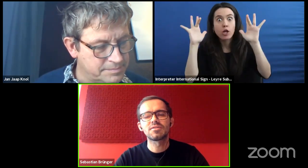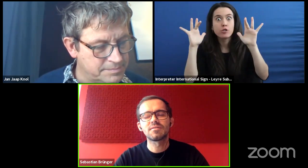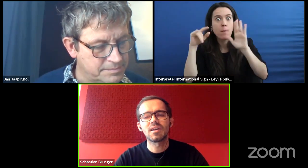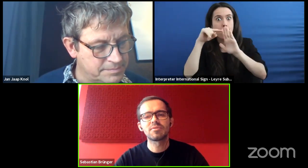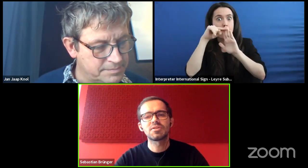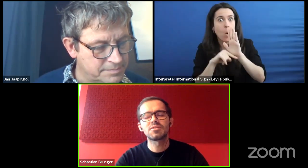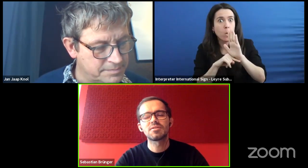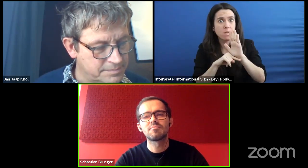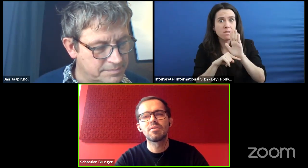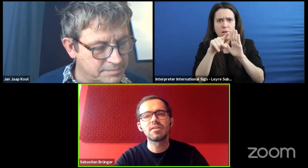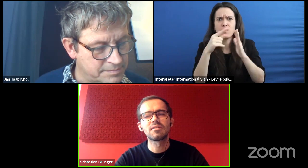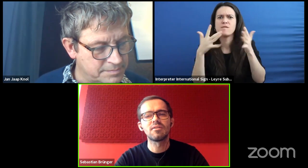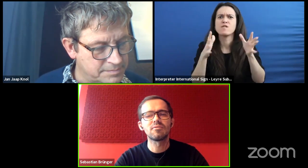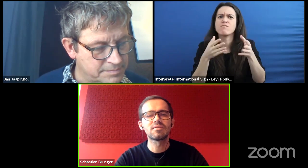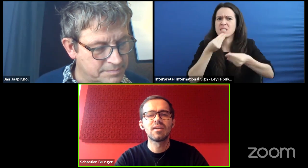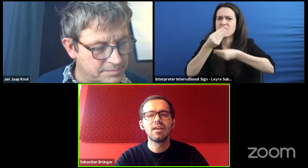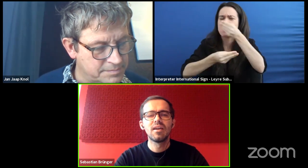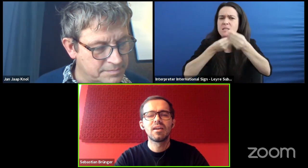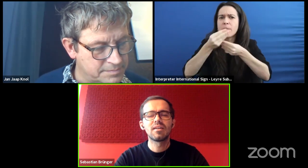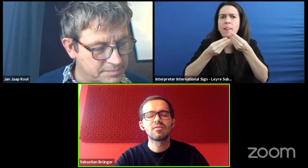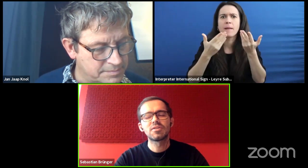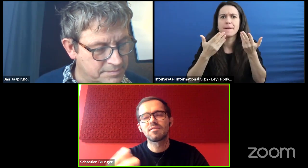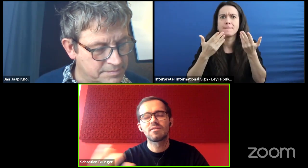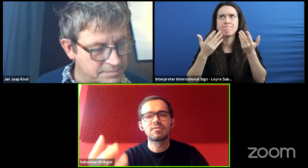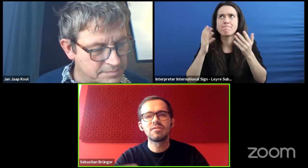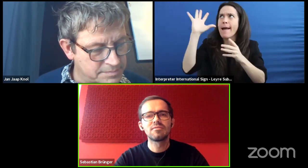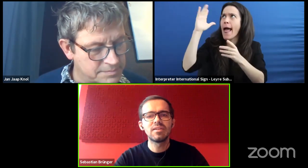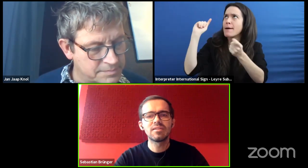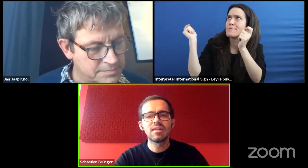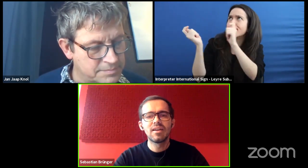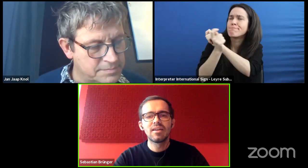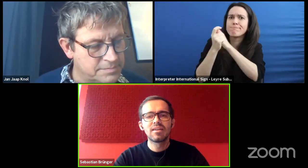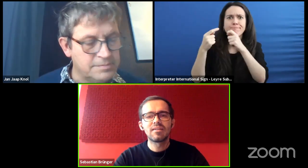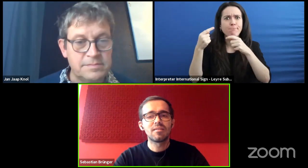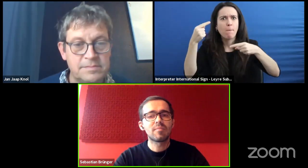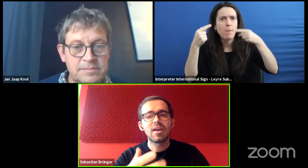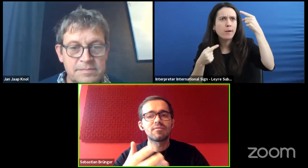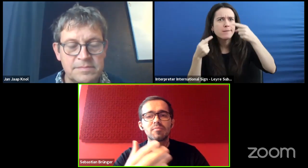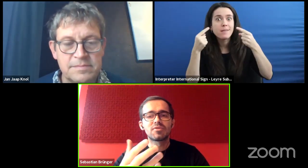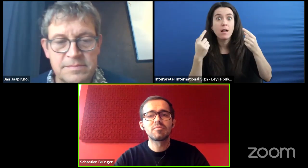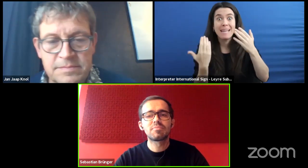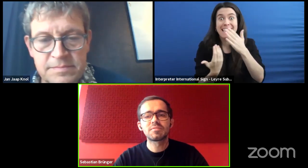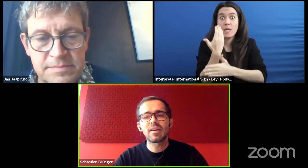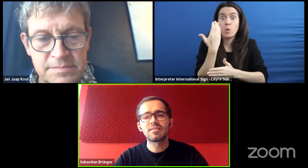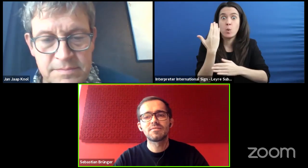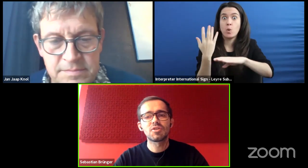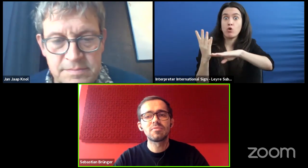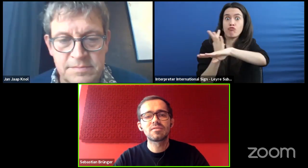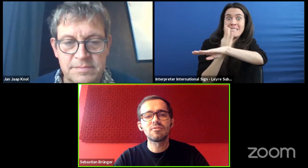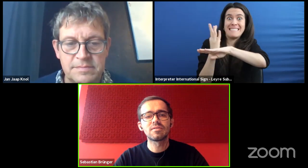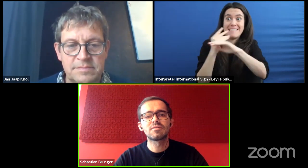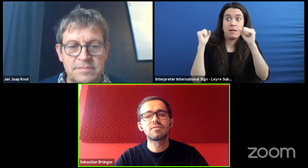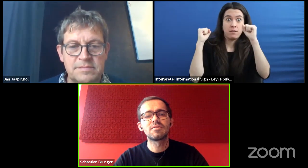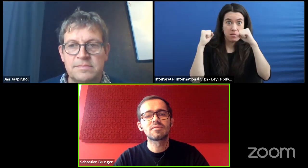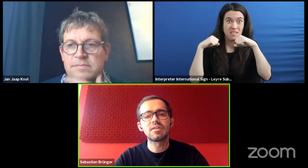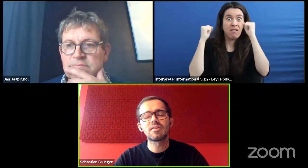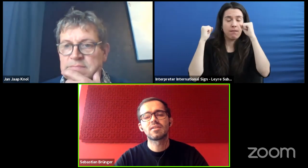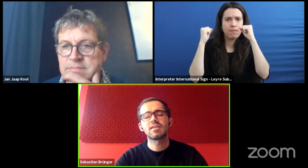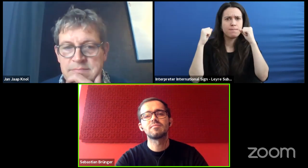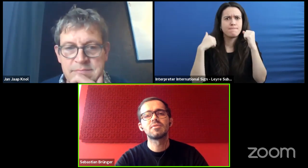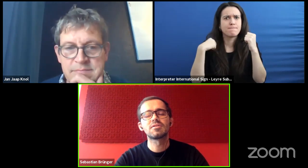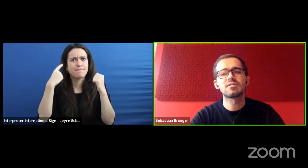the challenges of climate change and political goals. And you mentioned the Green New Deal. Let me add from a German perspective, Germany's goal is to